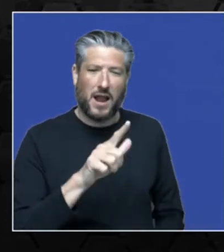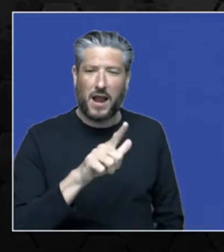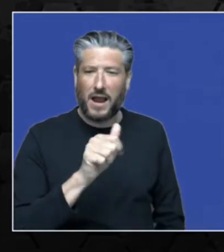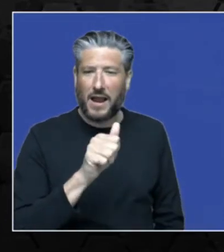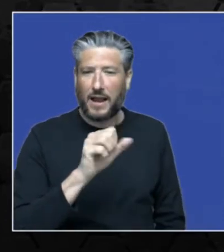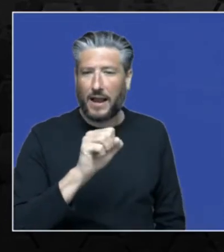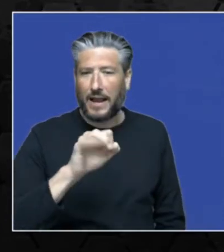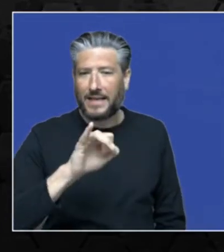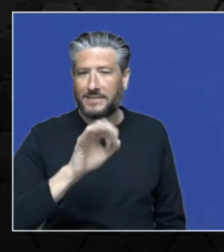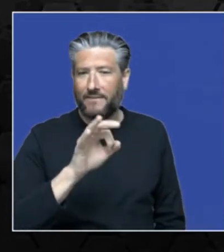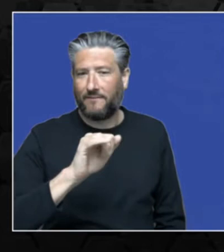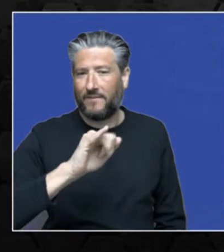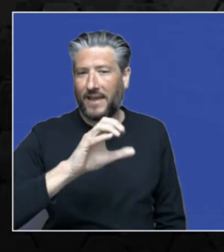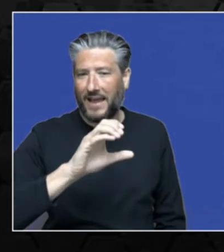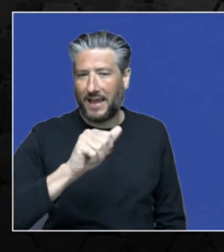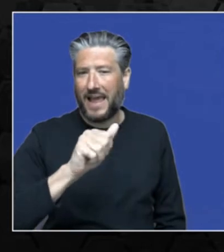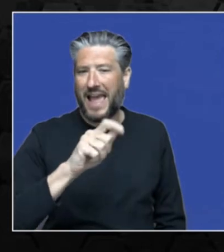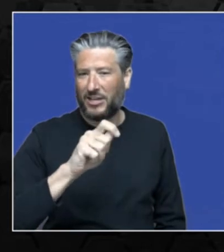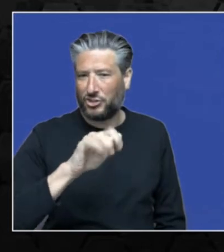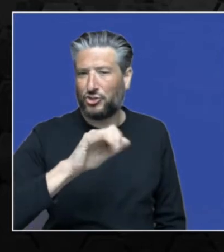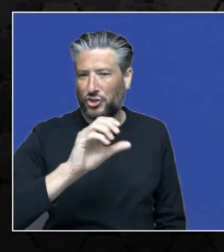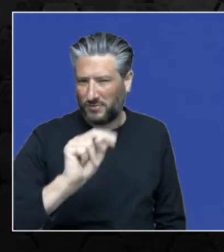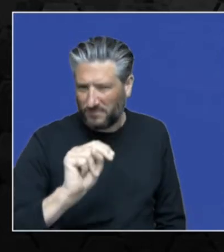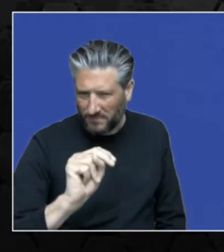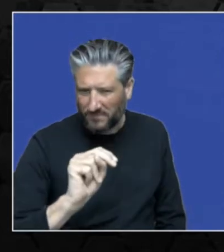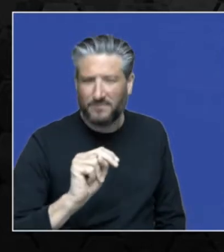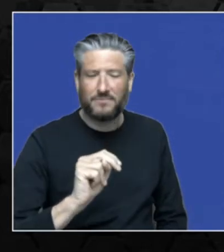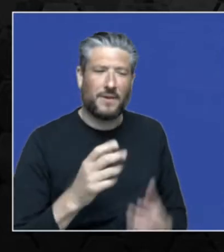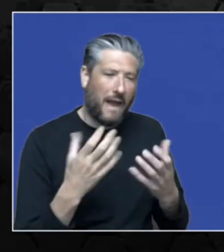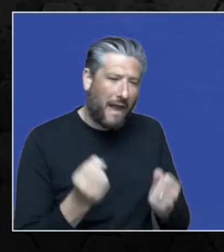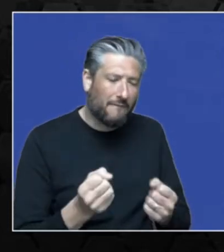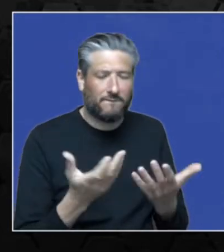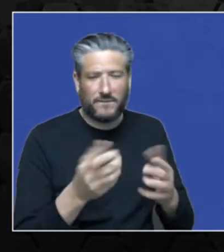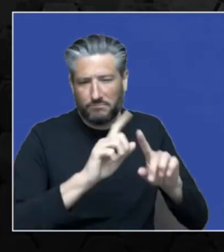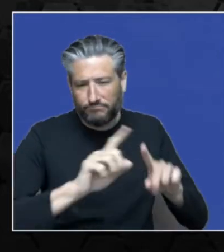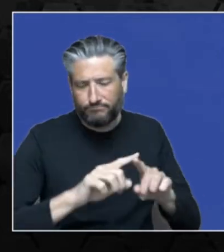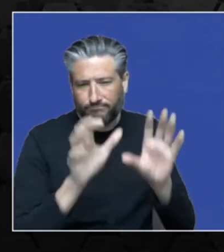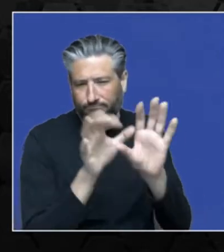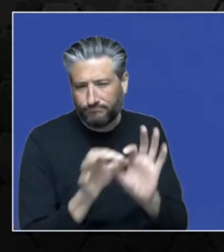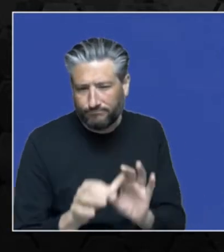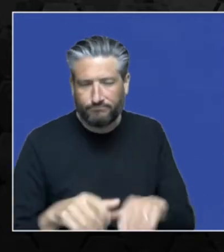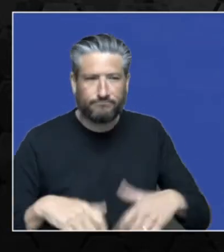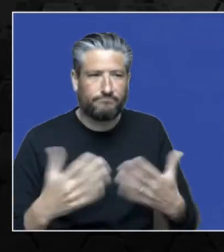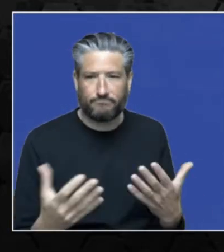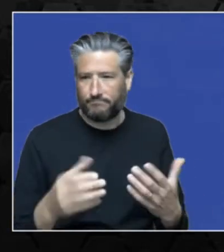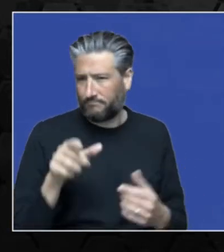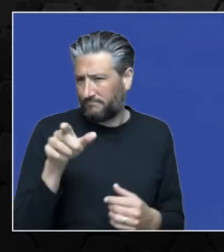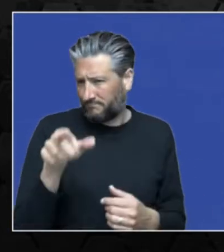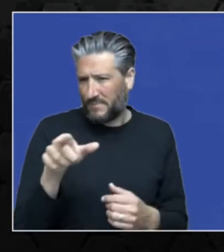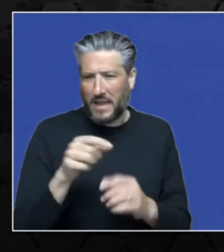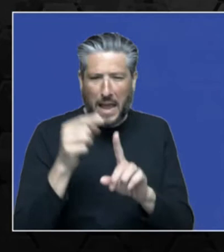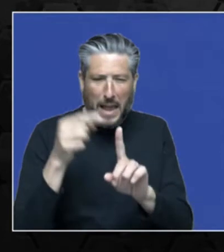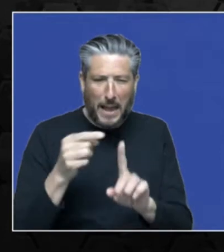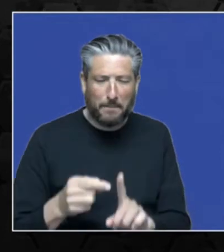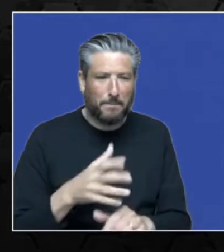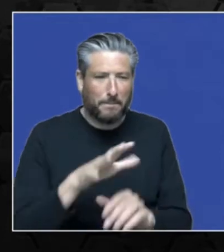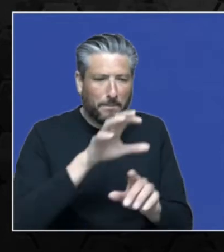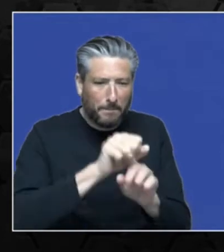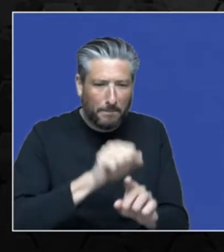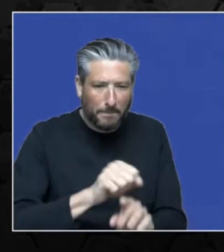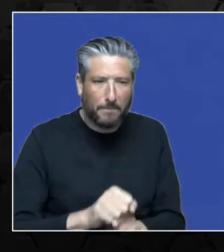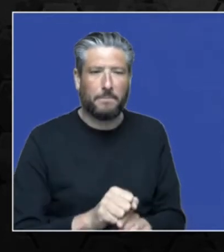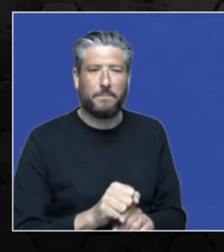identity fraud detection, image classification, like I mentioned, customer retention, diagnostics, so on and so forth.